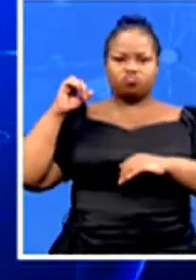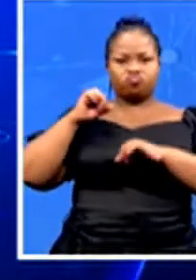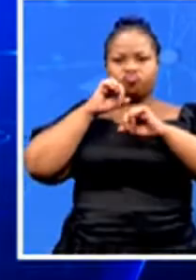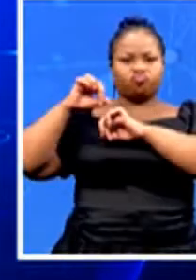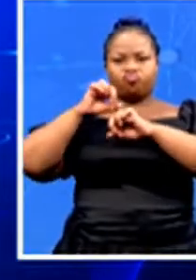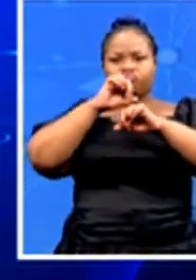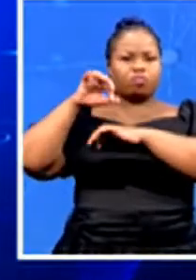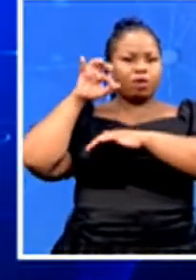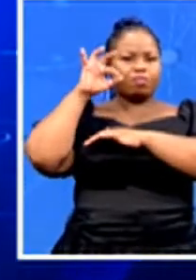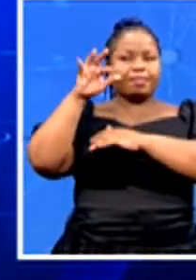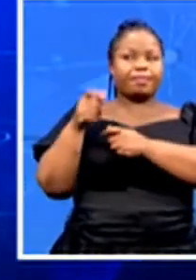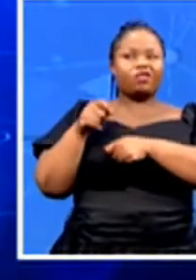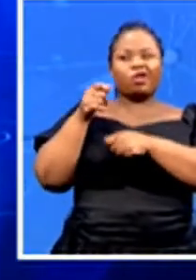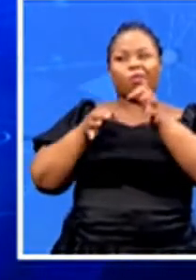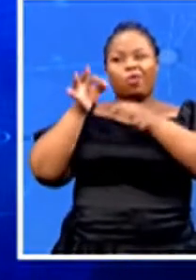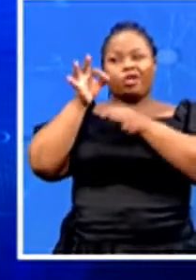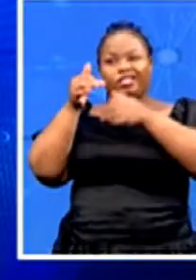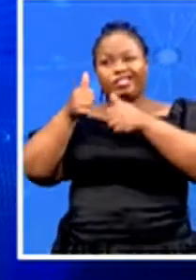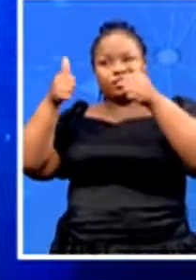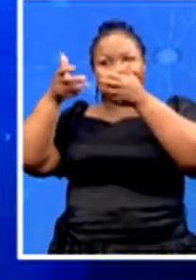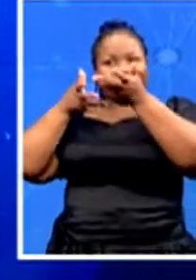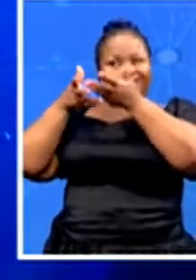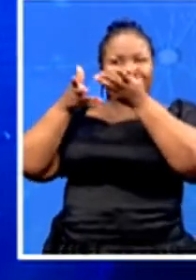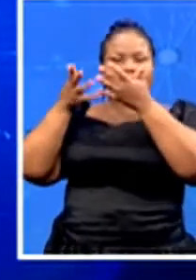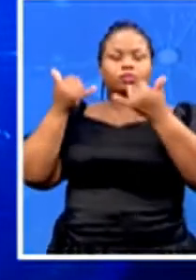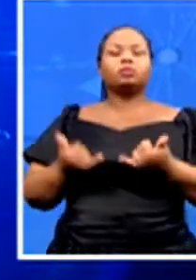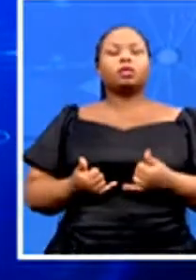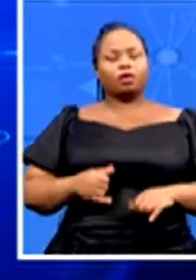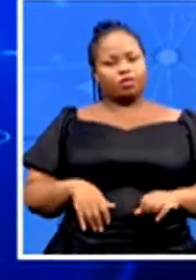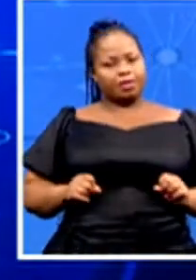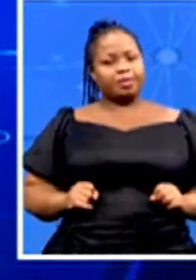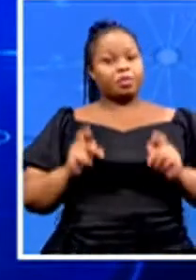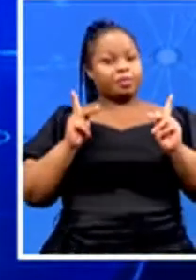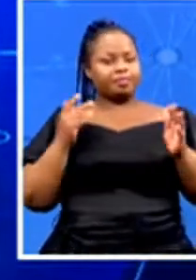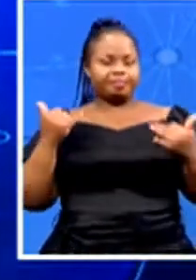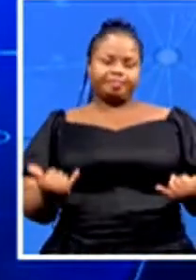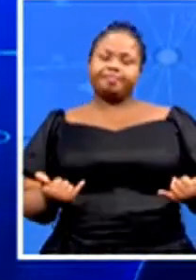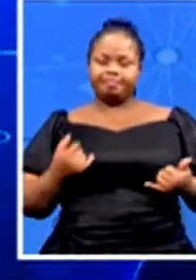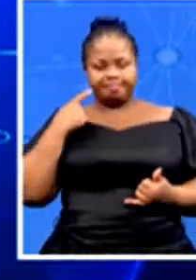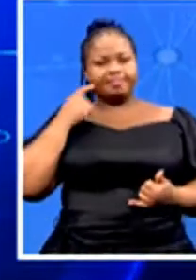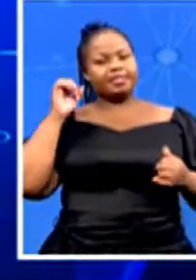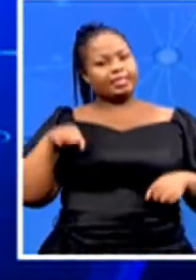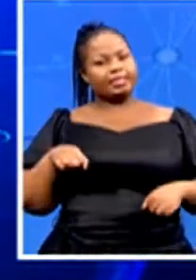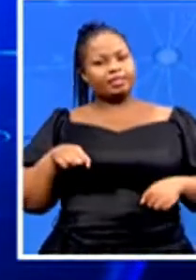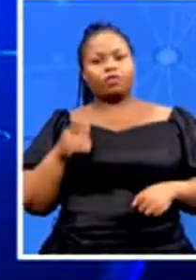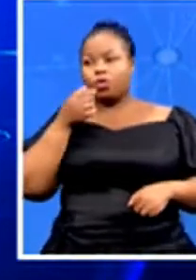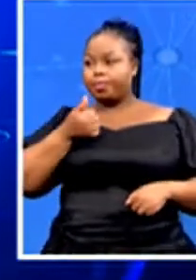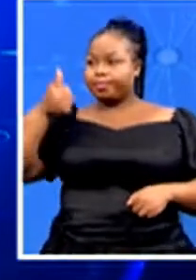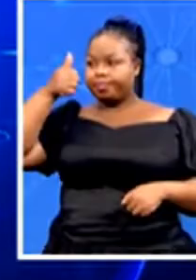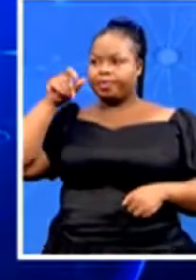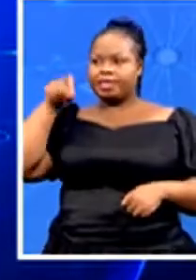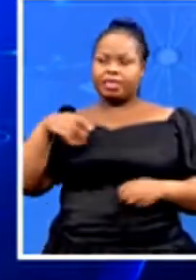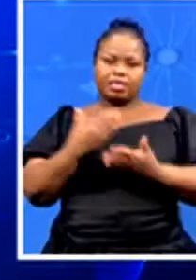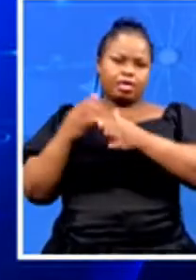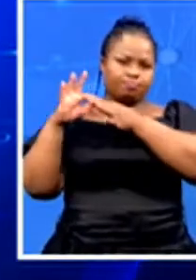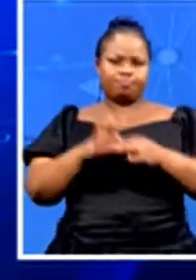there is a space for citizens to engage the public representatives. Well, to a certain extent, not many